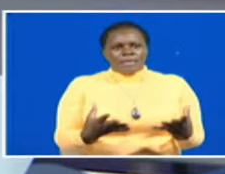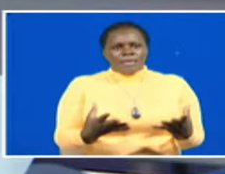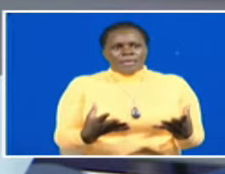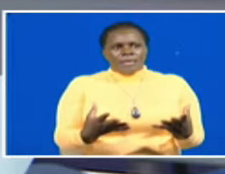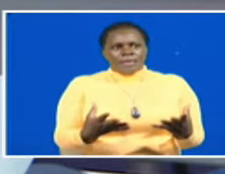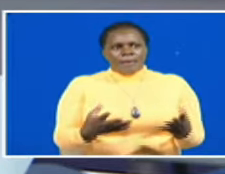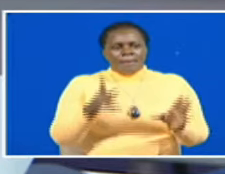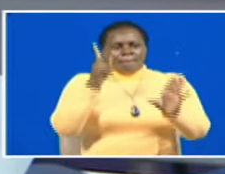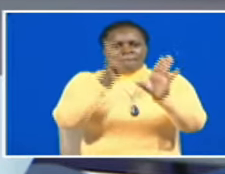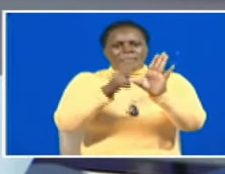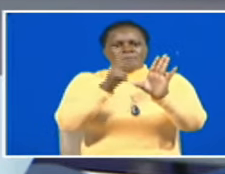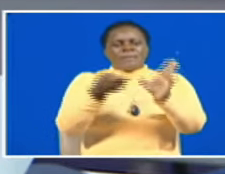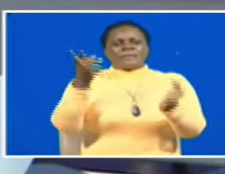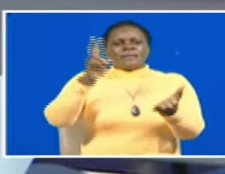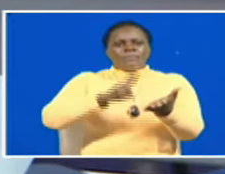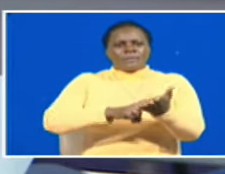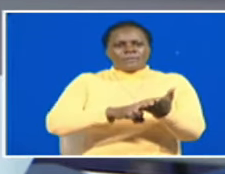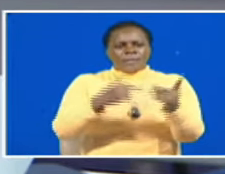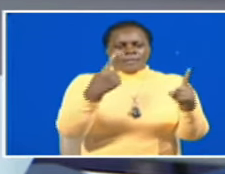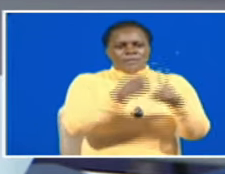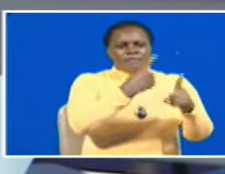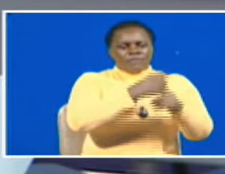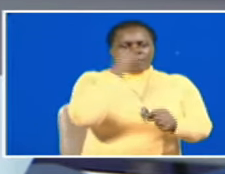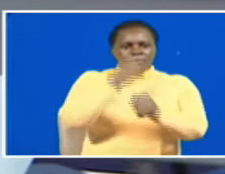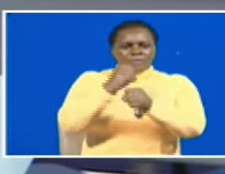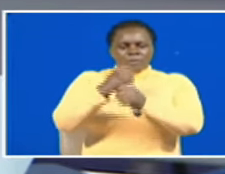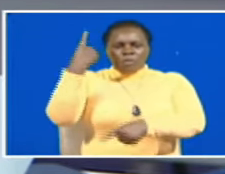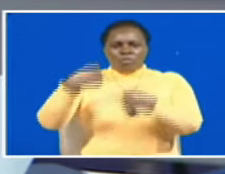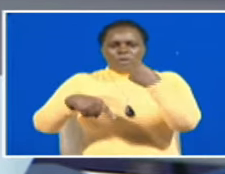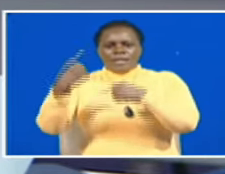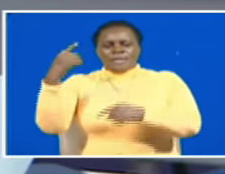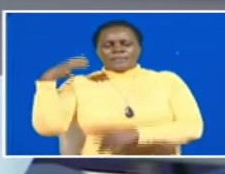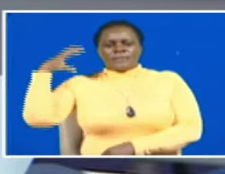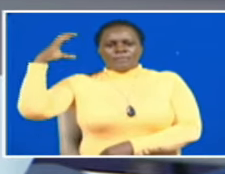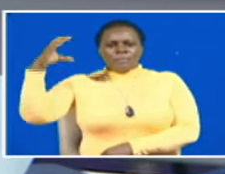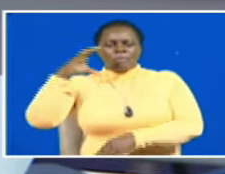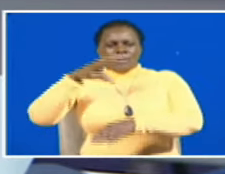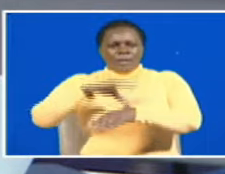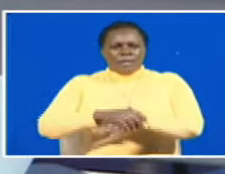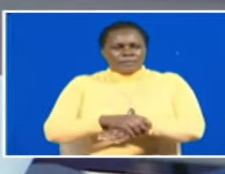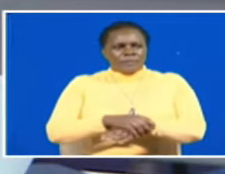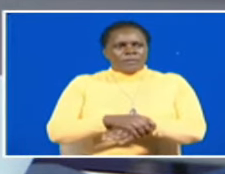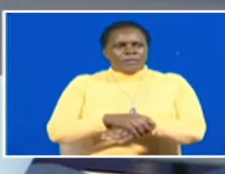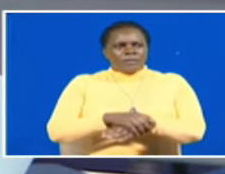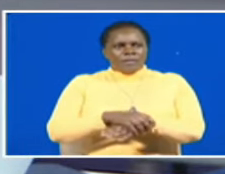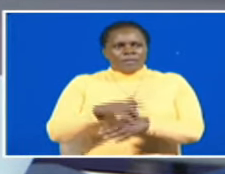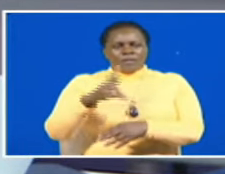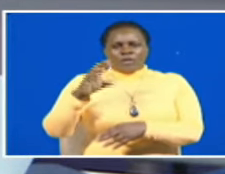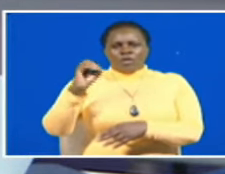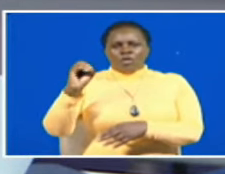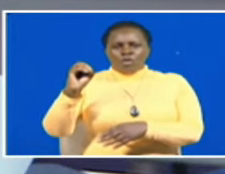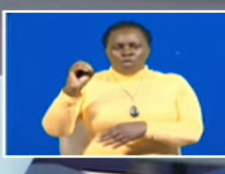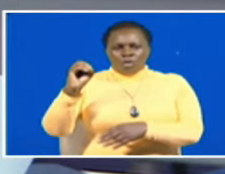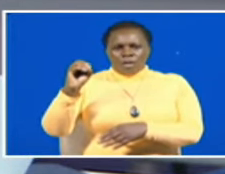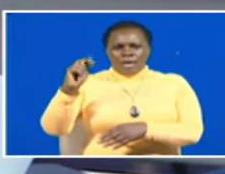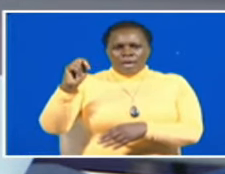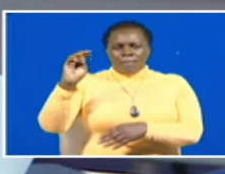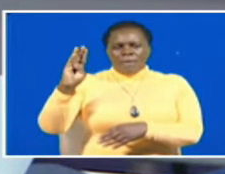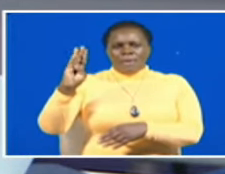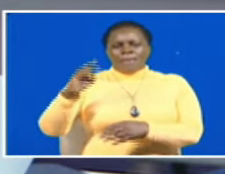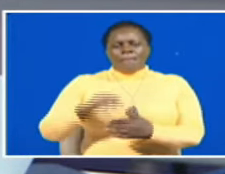a number of players recording mixed results. Now the winners of the championship will get into the Royal and Ancient